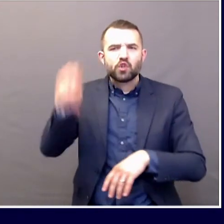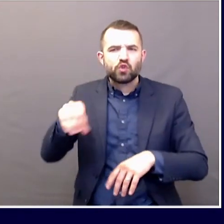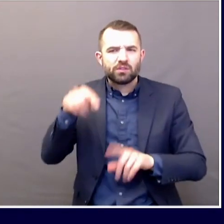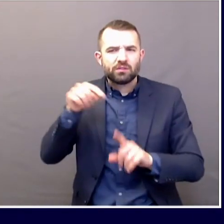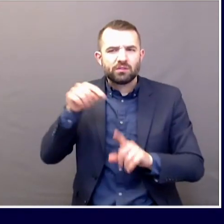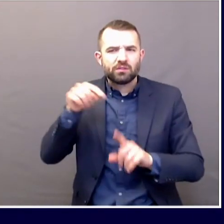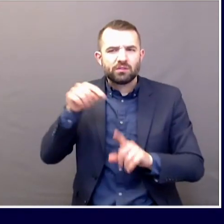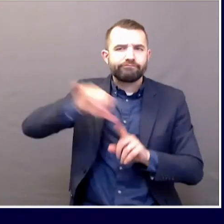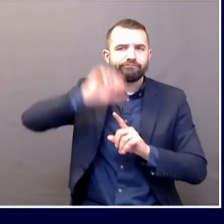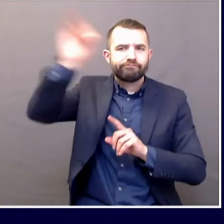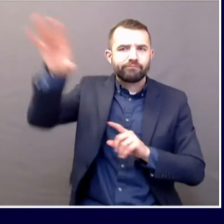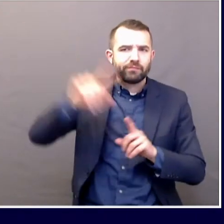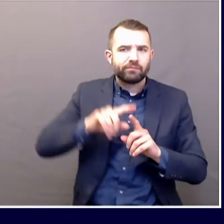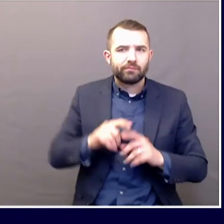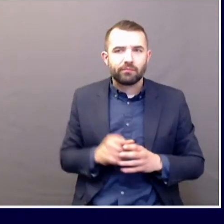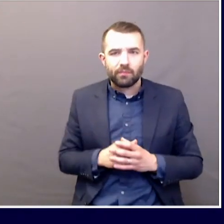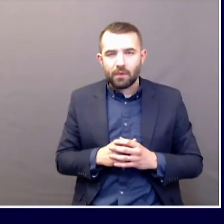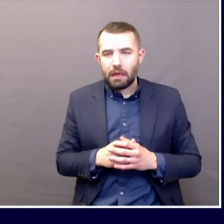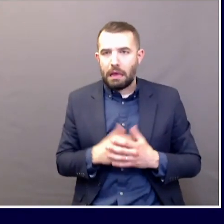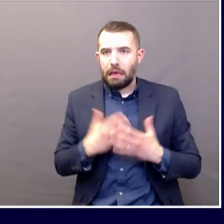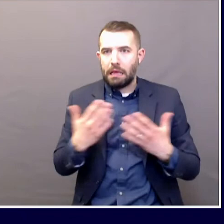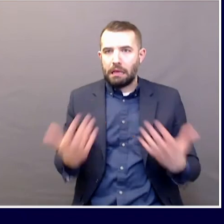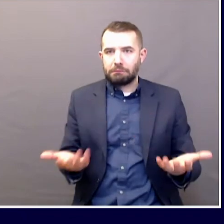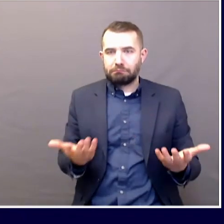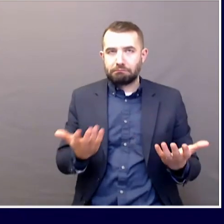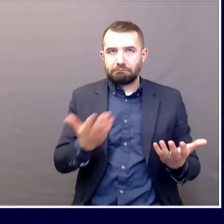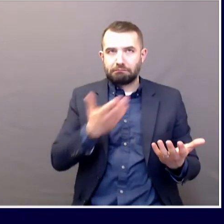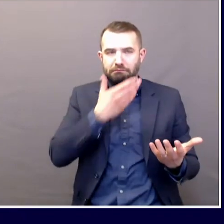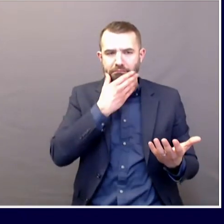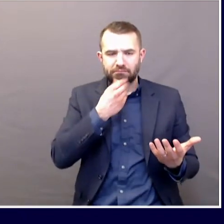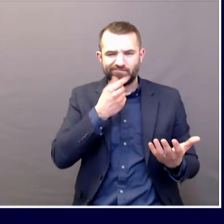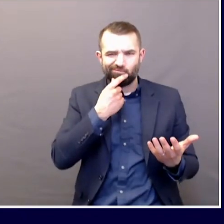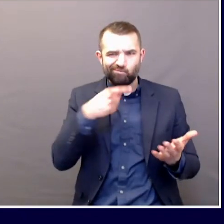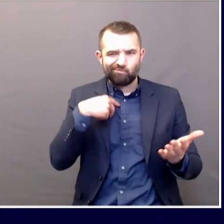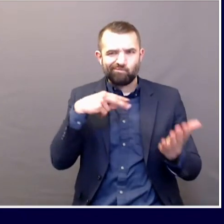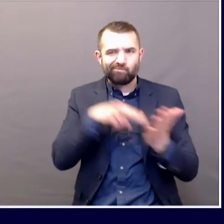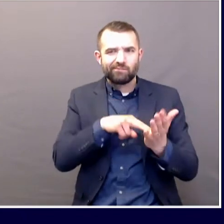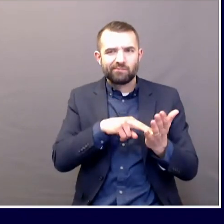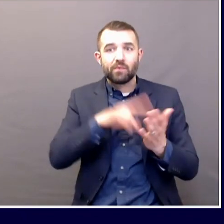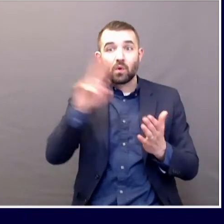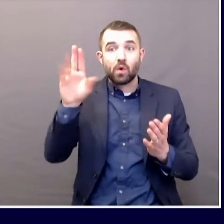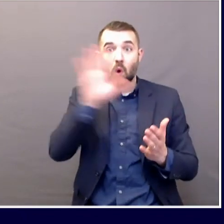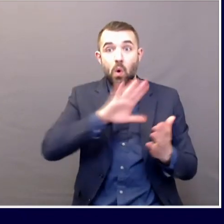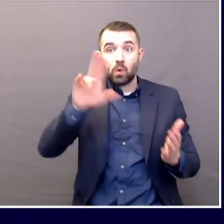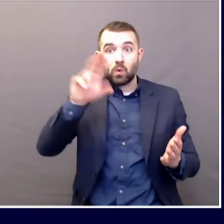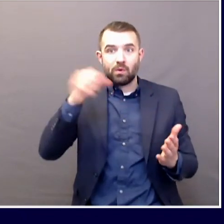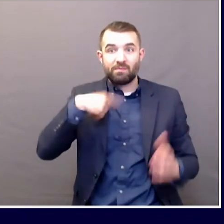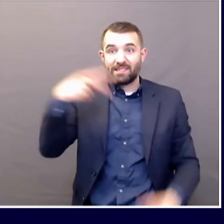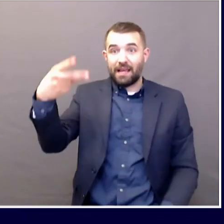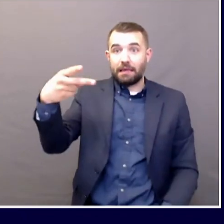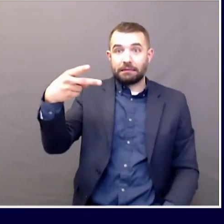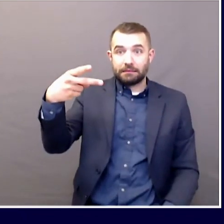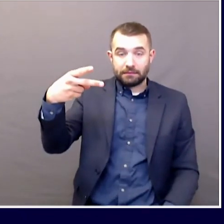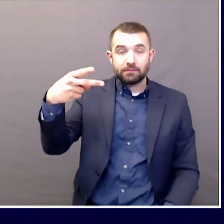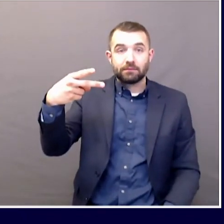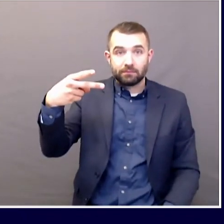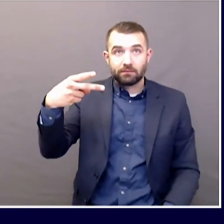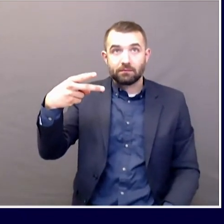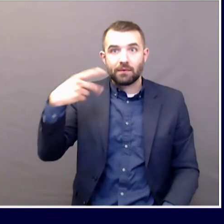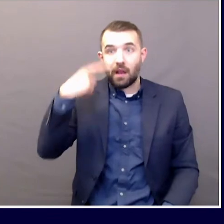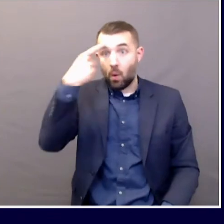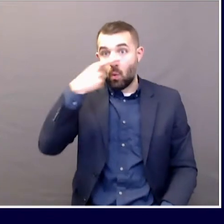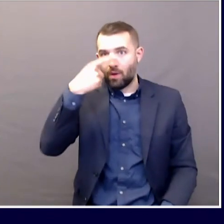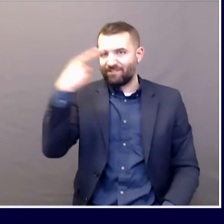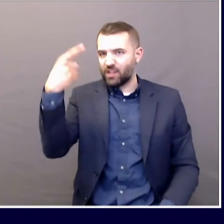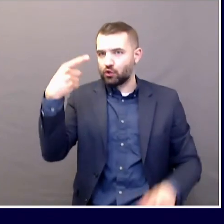were in the #2 spot in the nation, just a shade behind Hawaii in terms of the percentage of